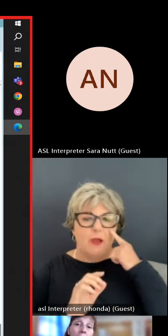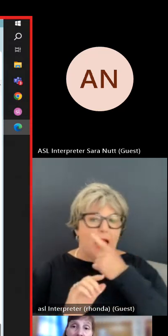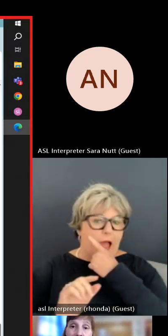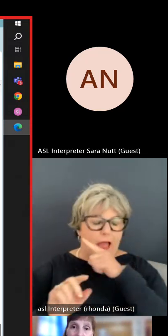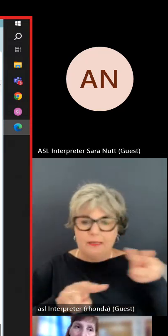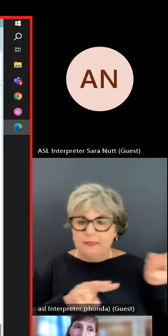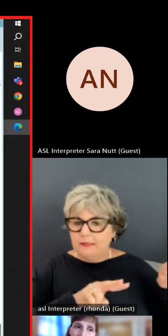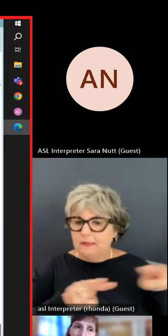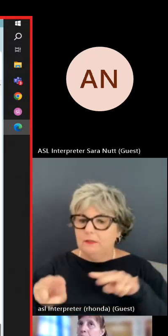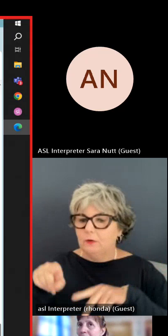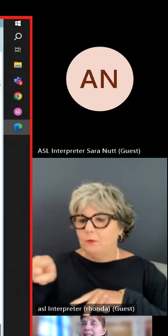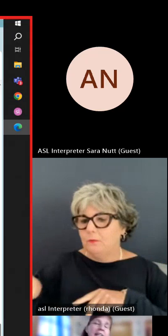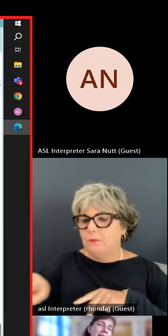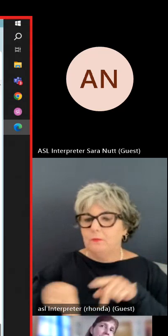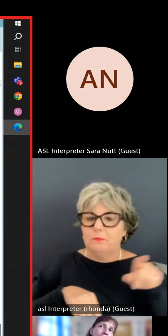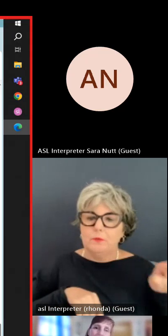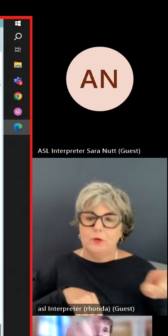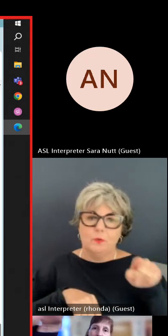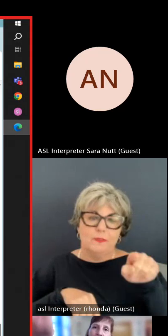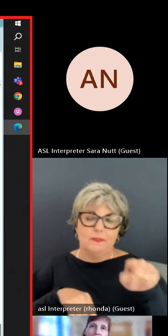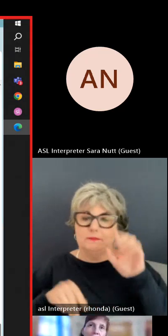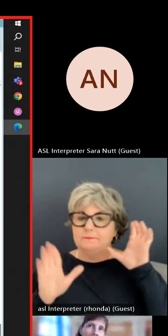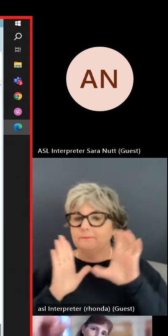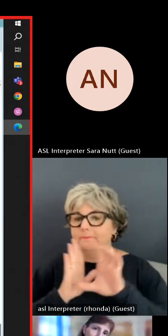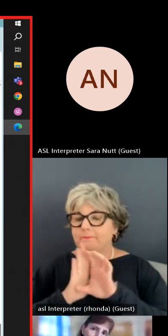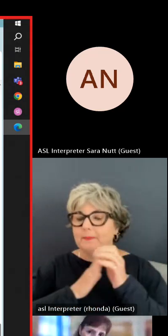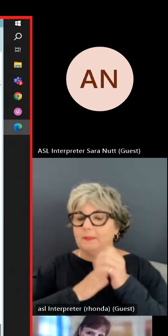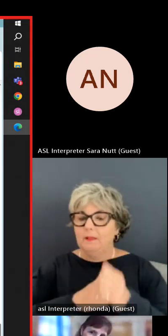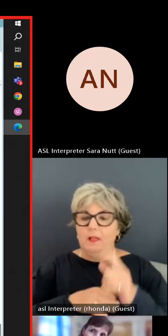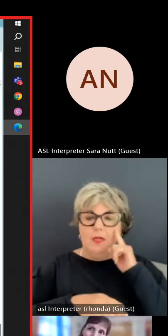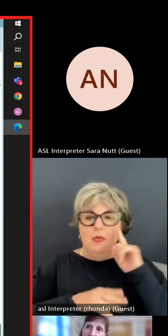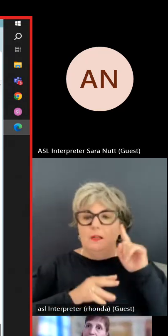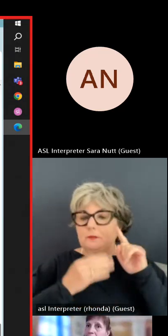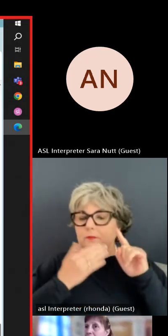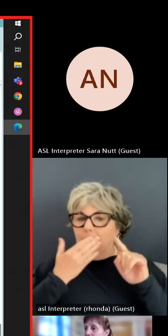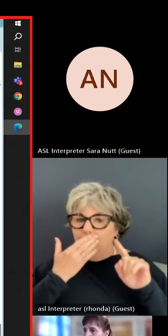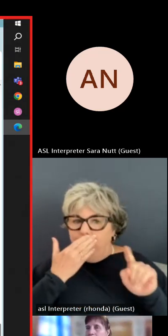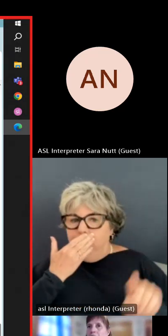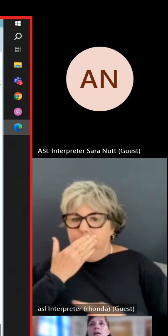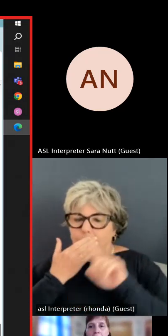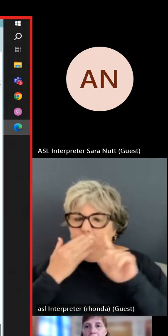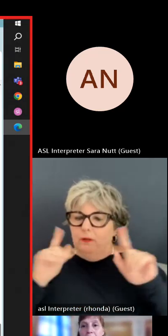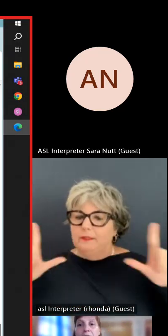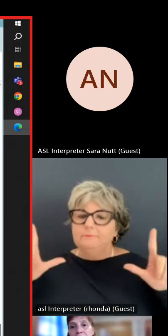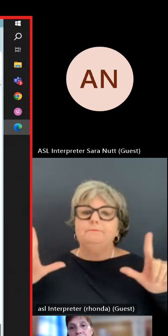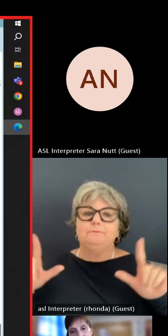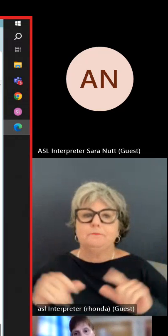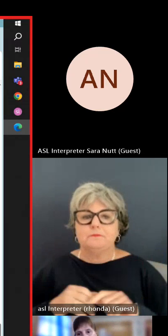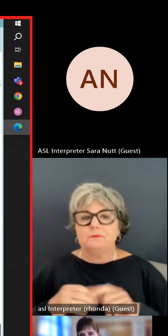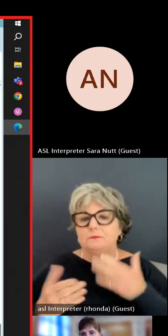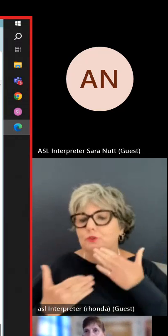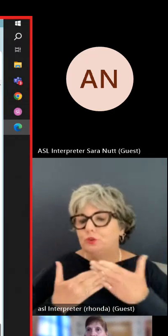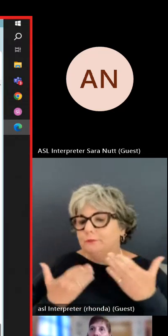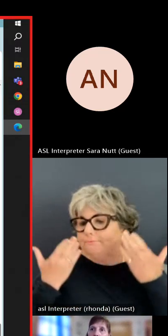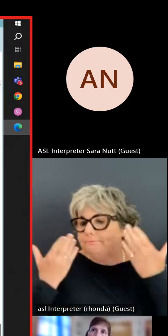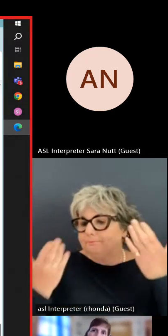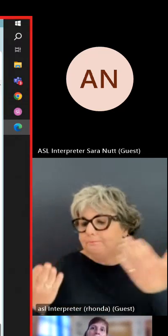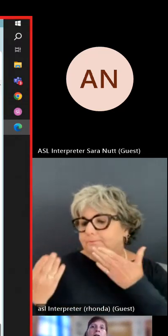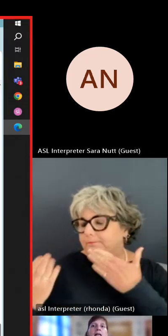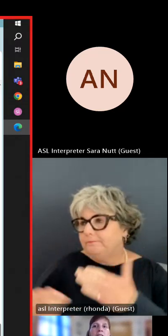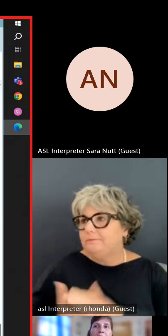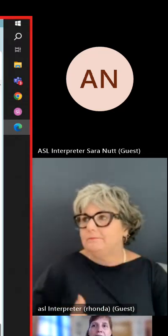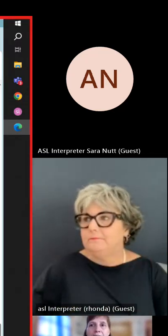or pointing. And what this can do is lead your eye around that screen area. Very good suggestions. Thank you